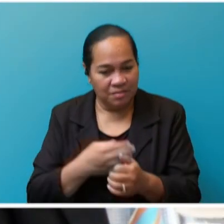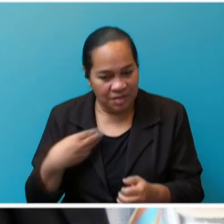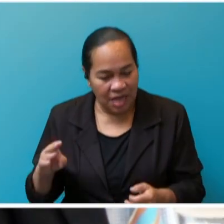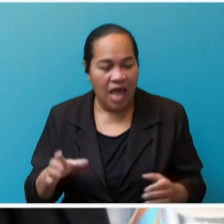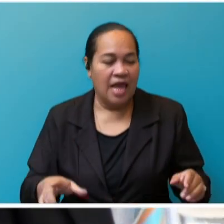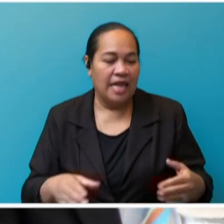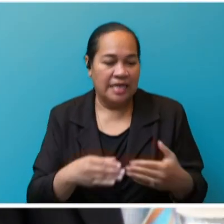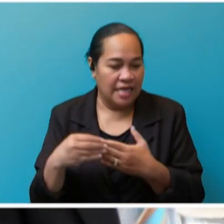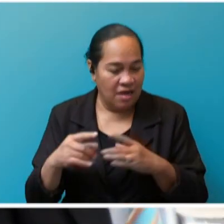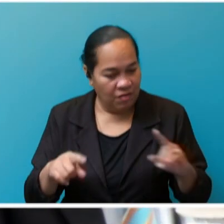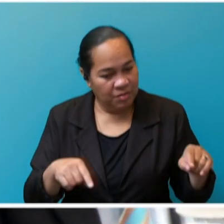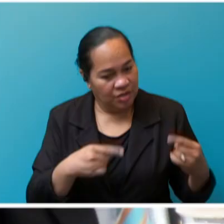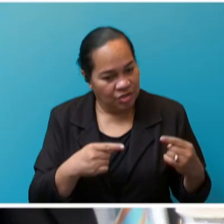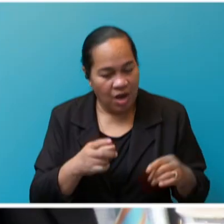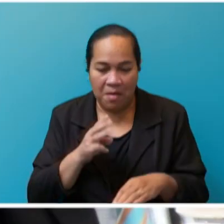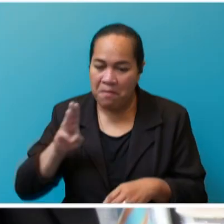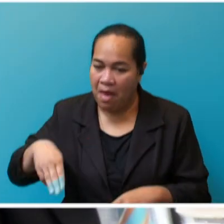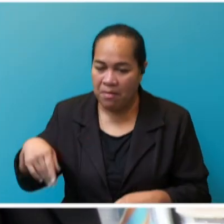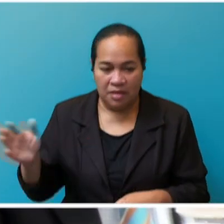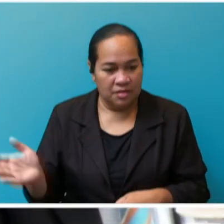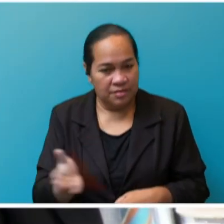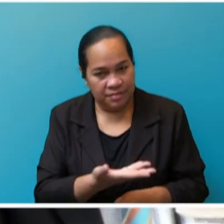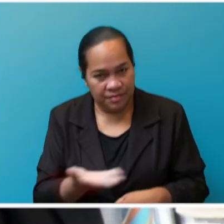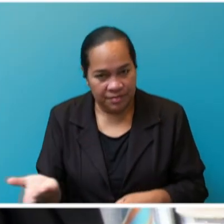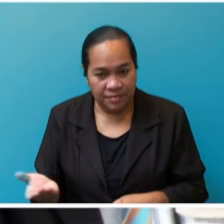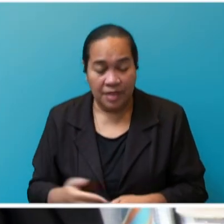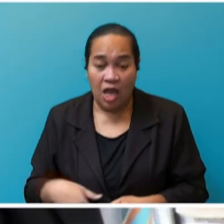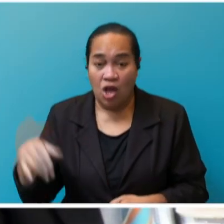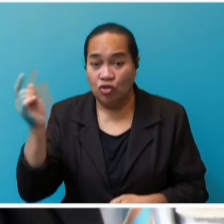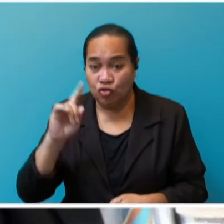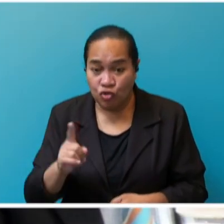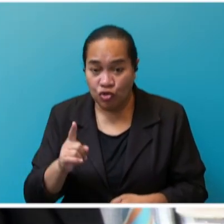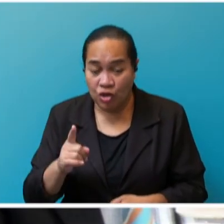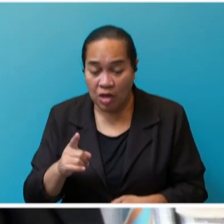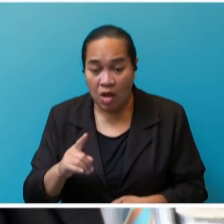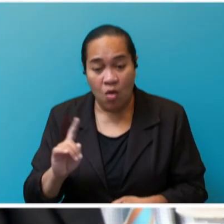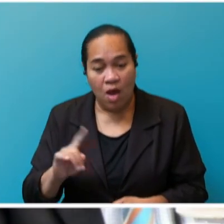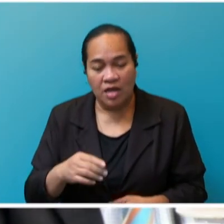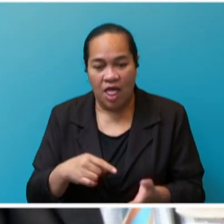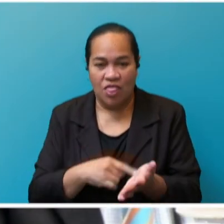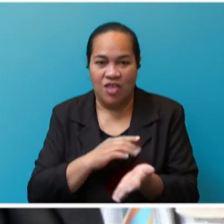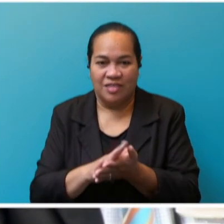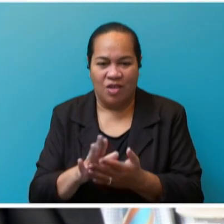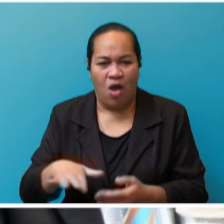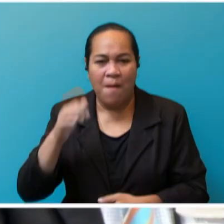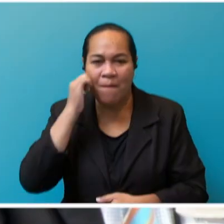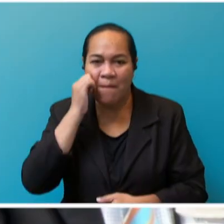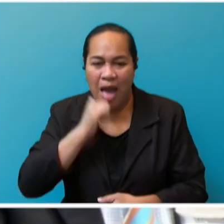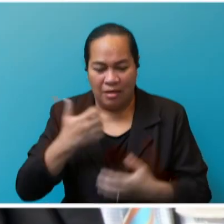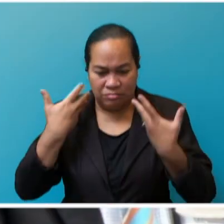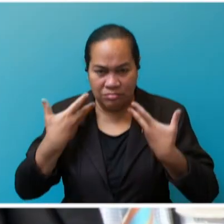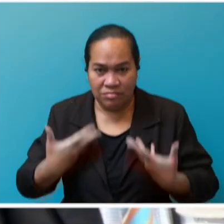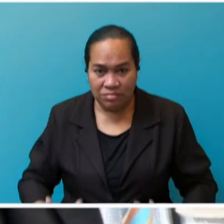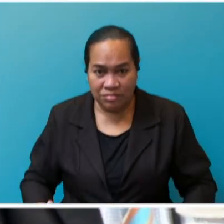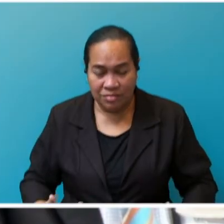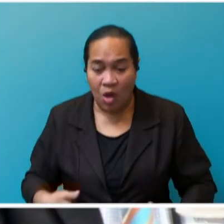Opposition, Members of Parliament. Mr. Speaker, today marks Thursdays in Black, a global campaign